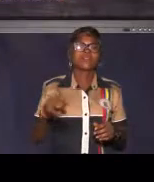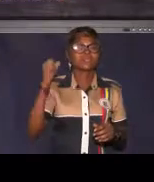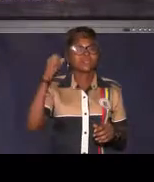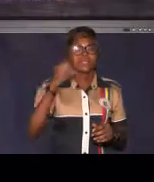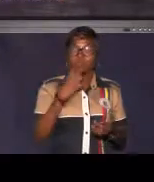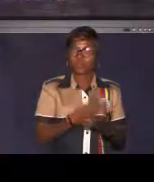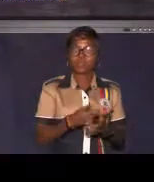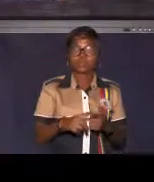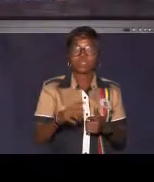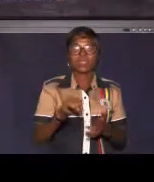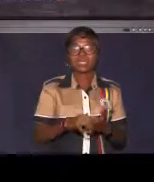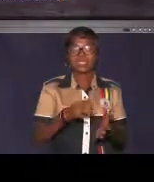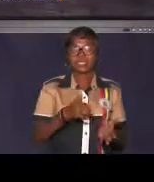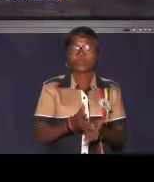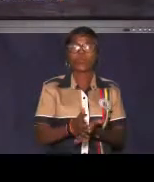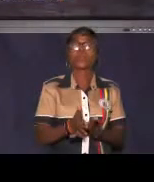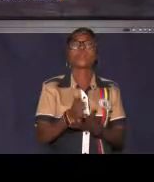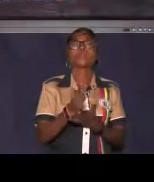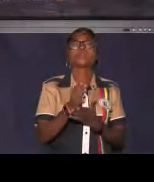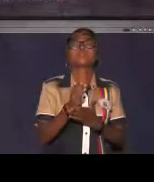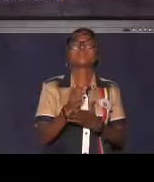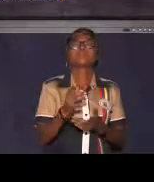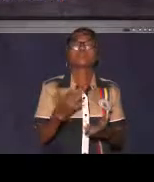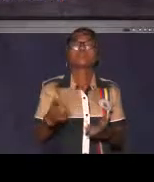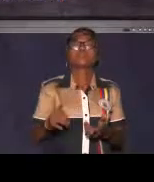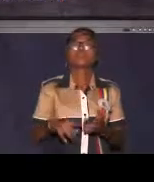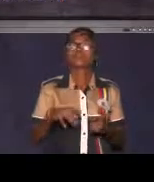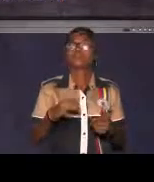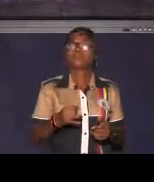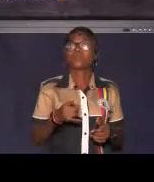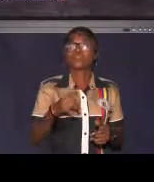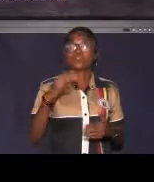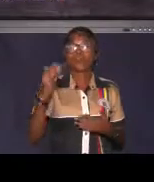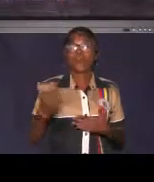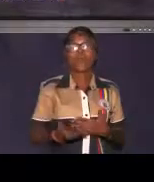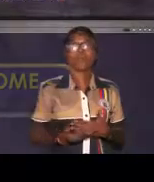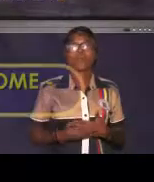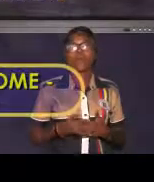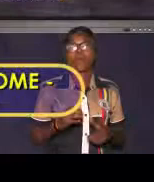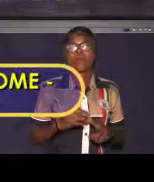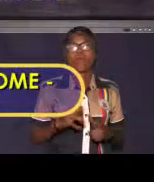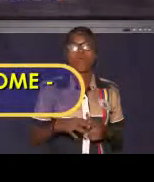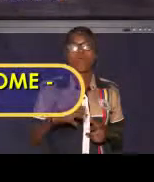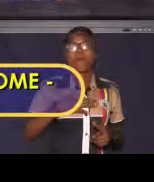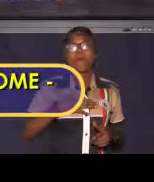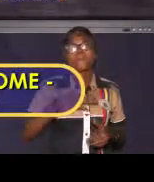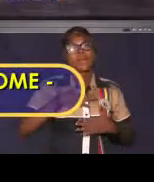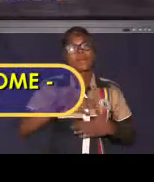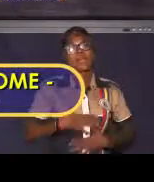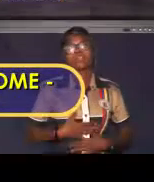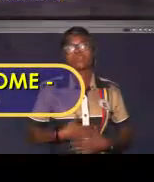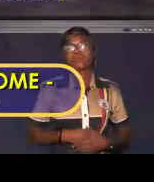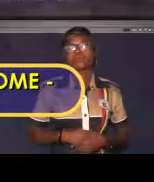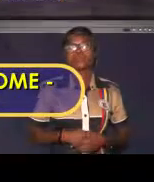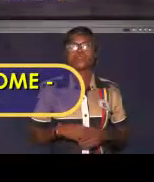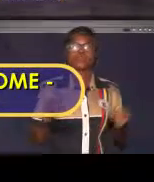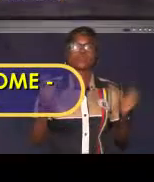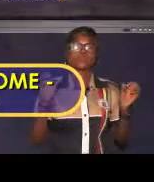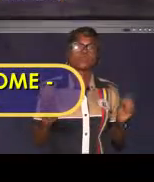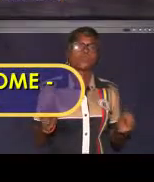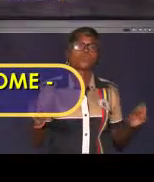you? That is the correct thing to say. Don't mention it. Or you say, you're welcome, or my